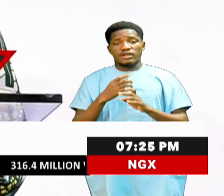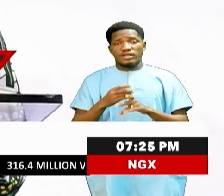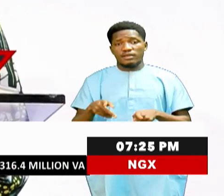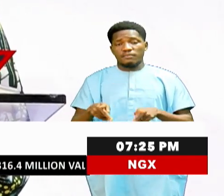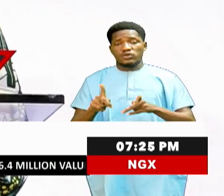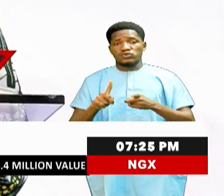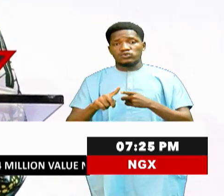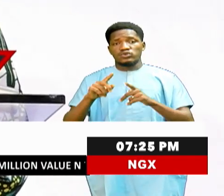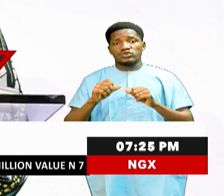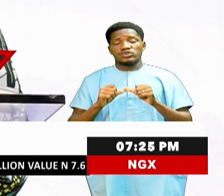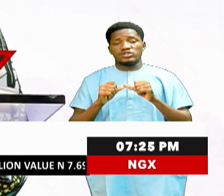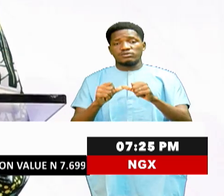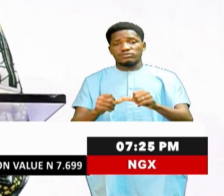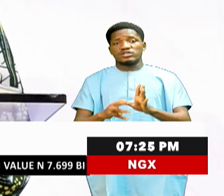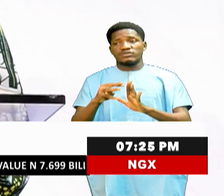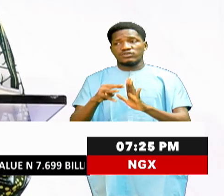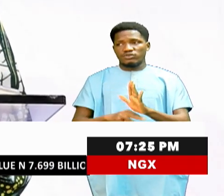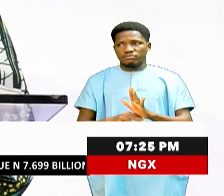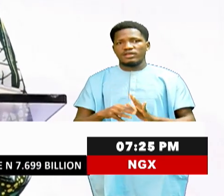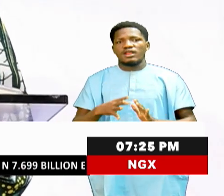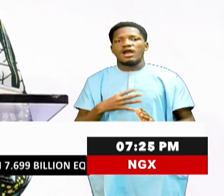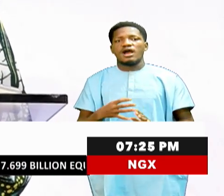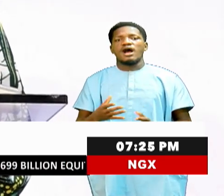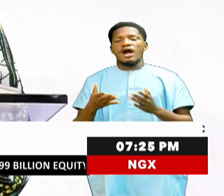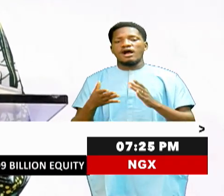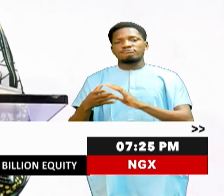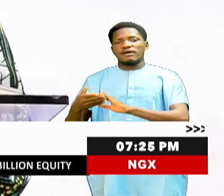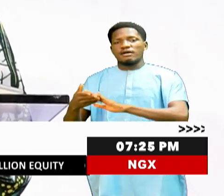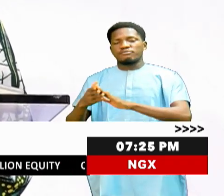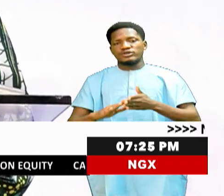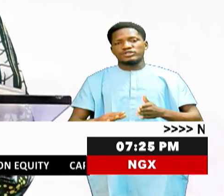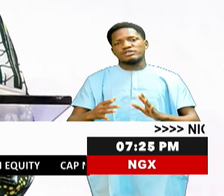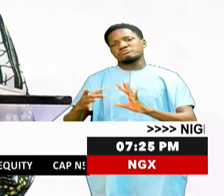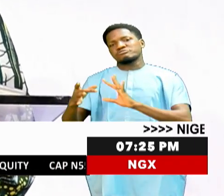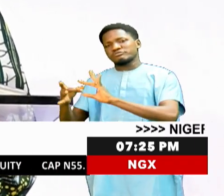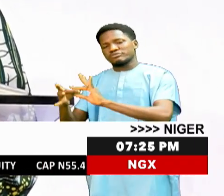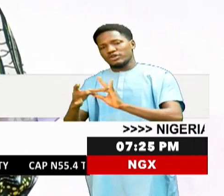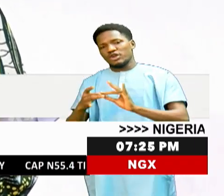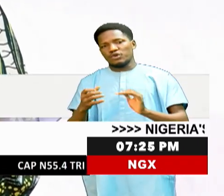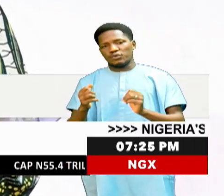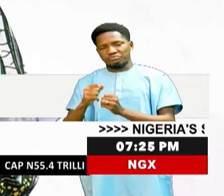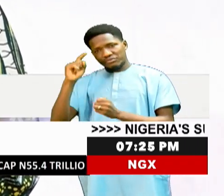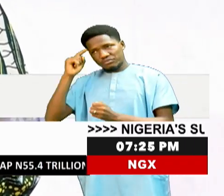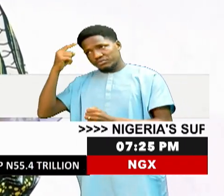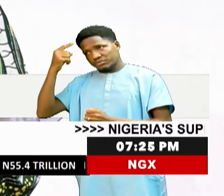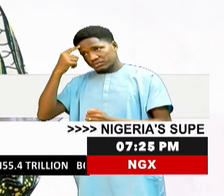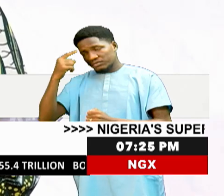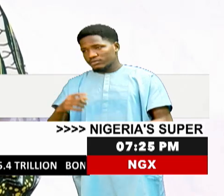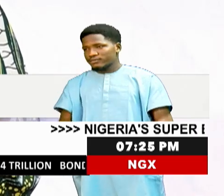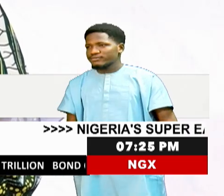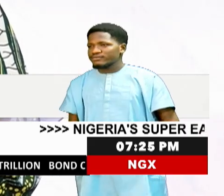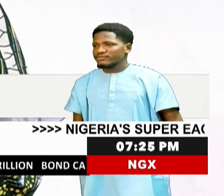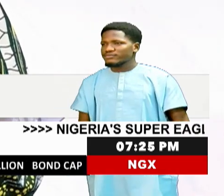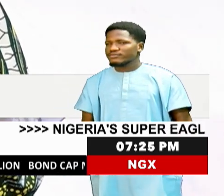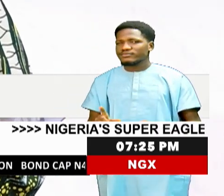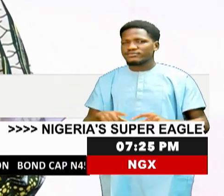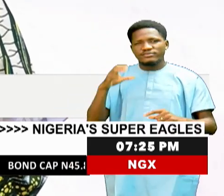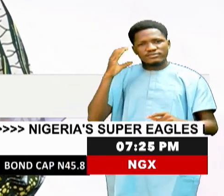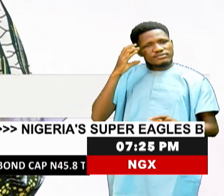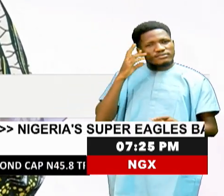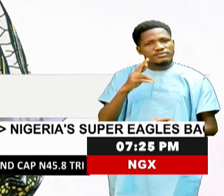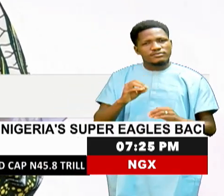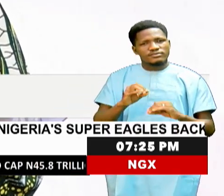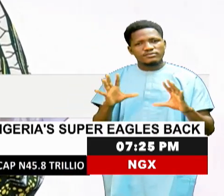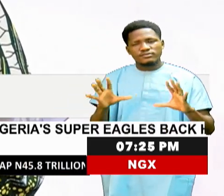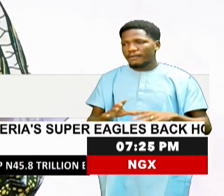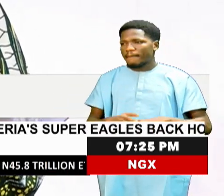harmonious coexistence with our environment. As we gather yet today to address the future, let us remember the stakes are high and